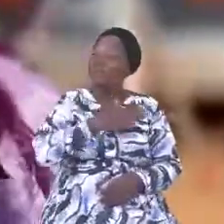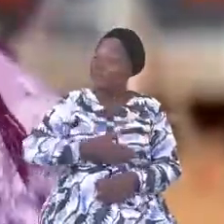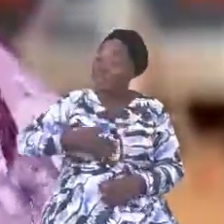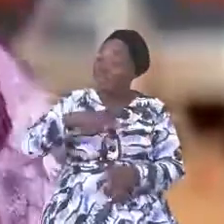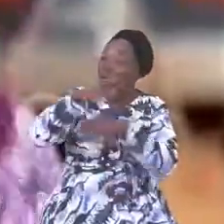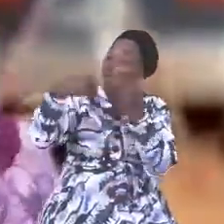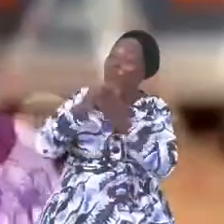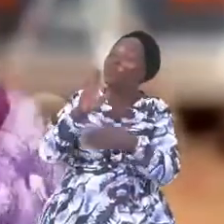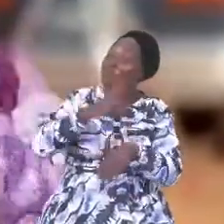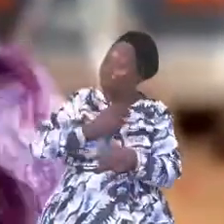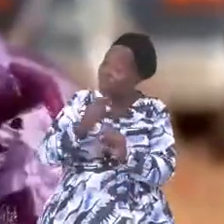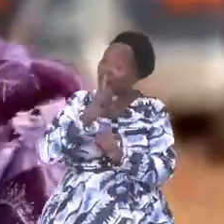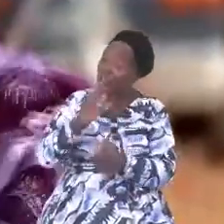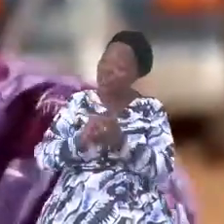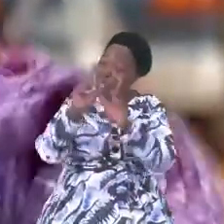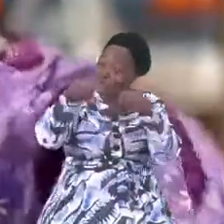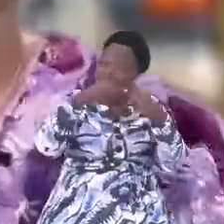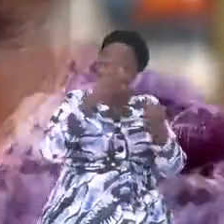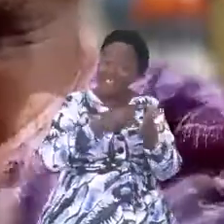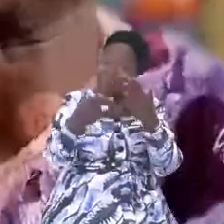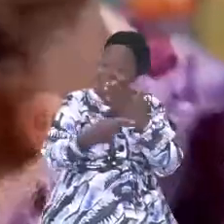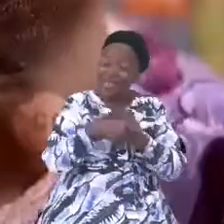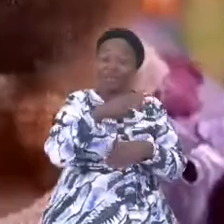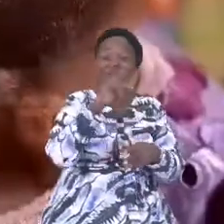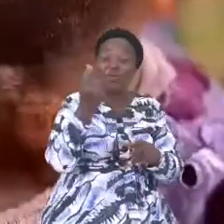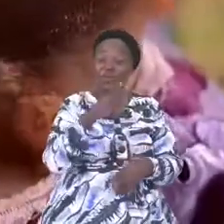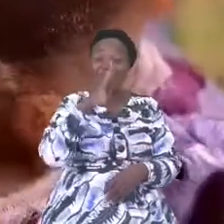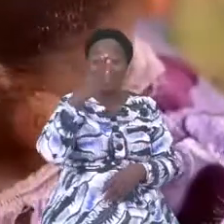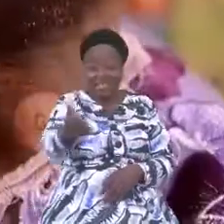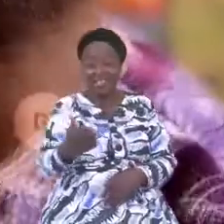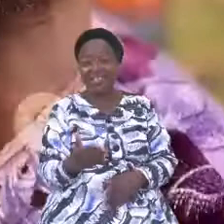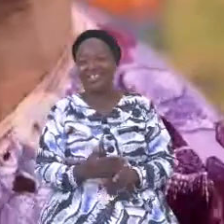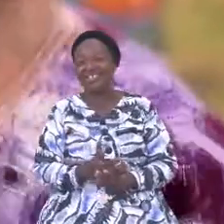everybody repent. Person, when you're there for Jesus, you don't know the humility.